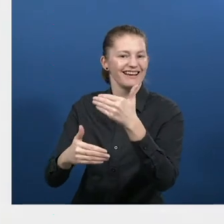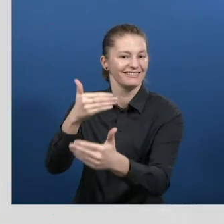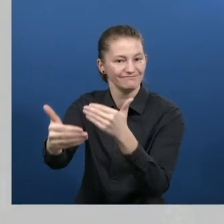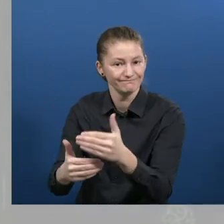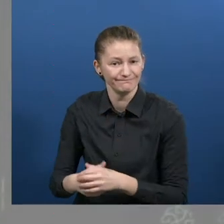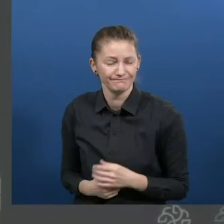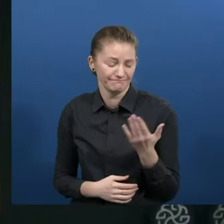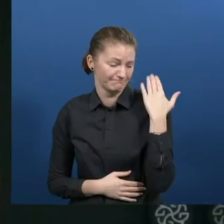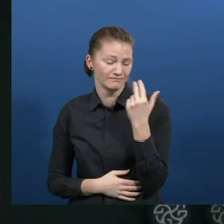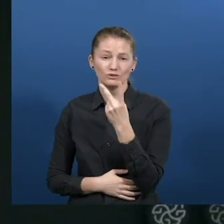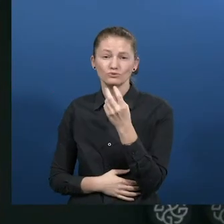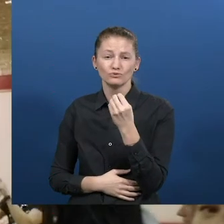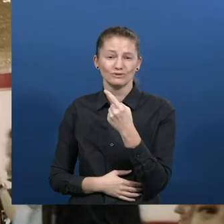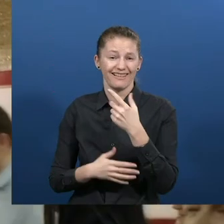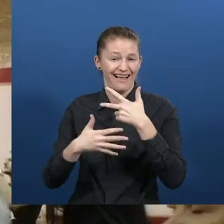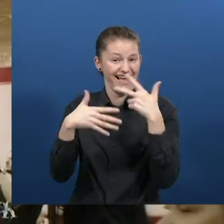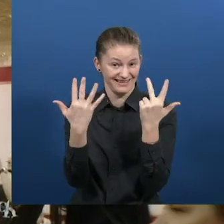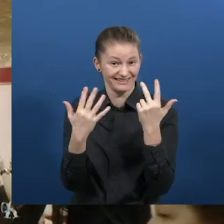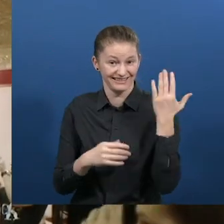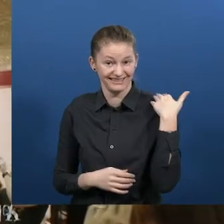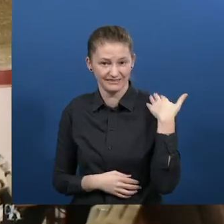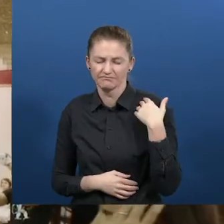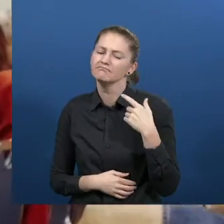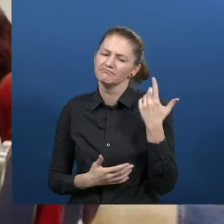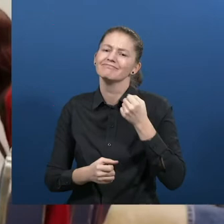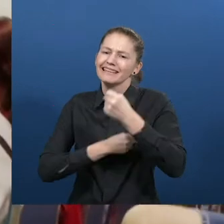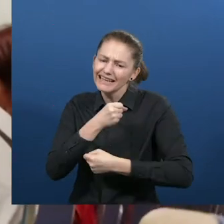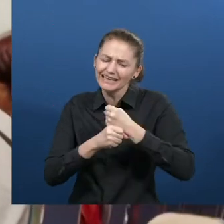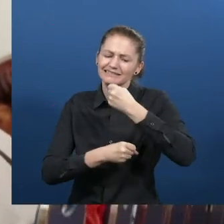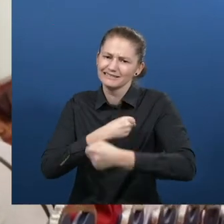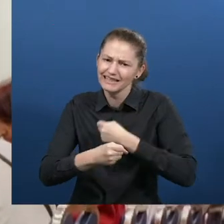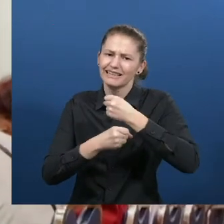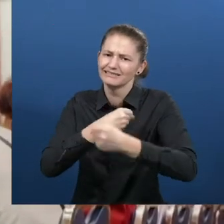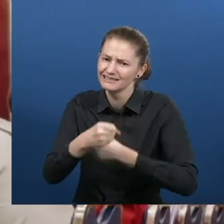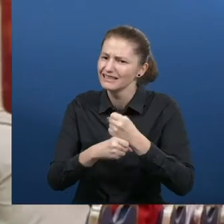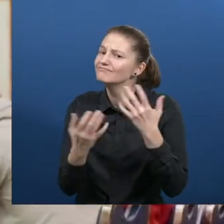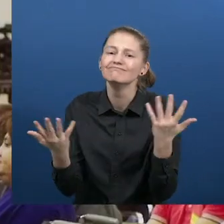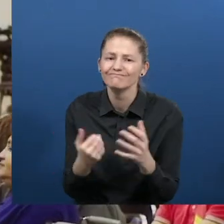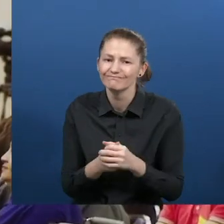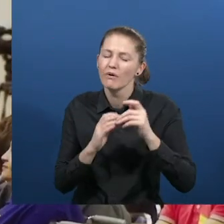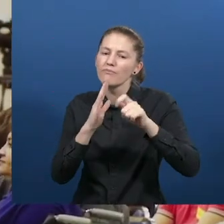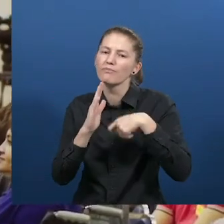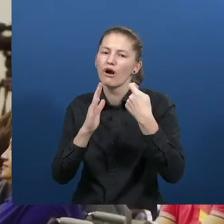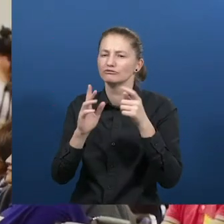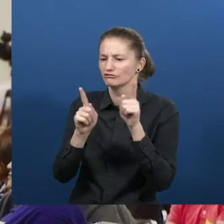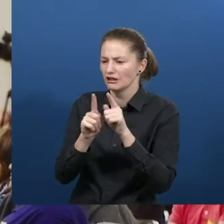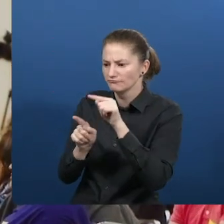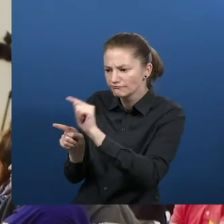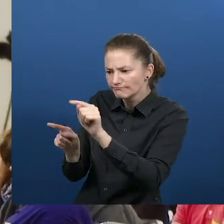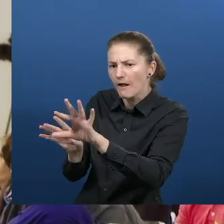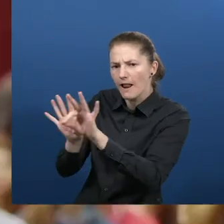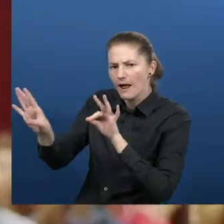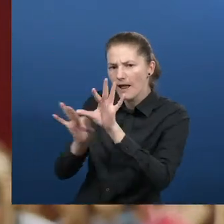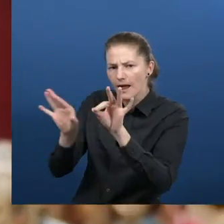Since 2018, every year, 10 projects are selected from among the many nominations for the Zero Project Awards.